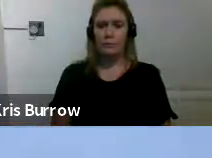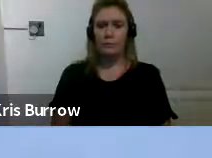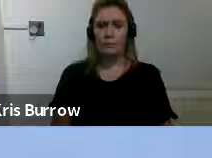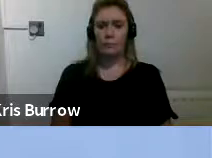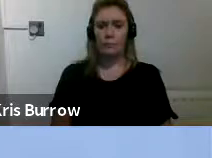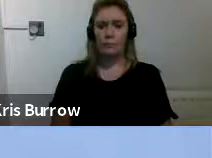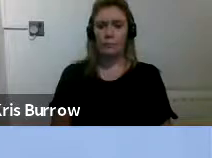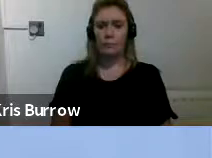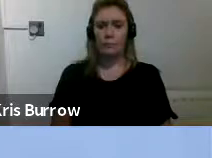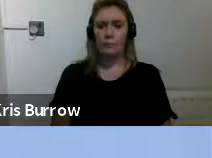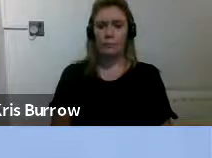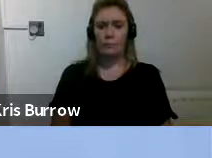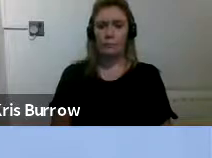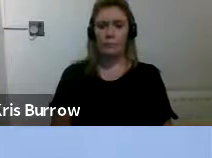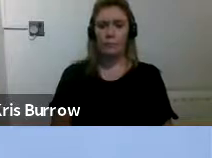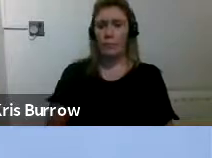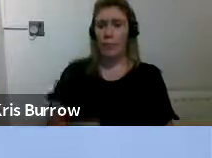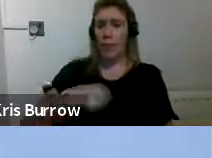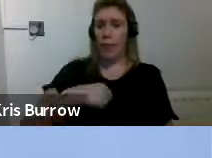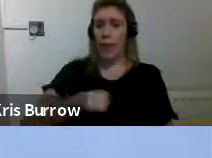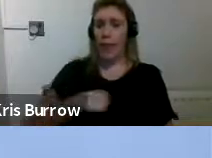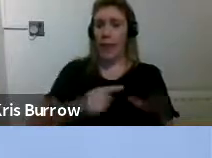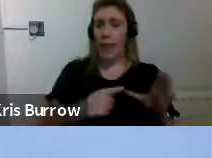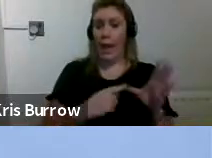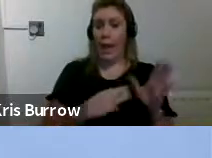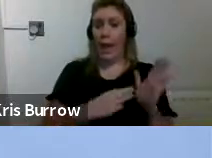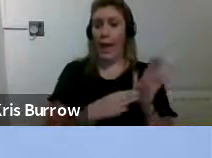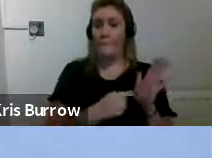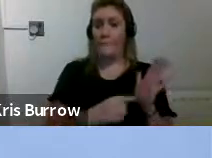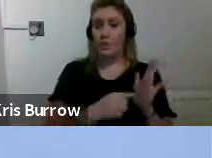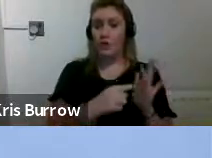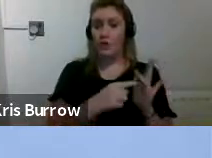Toni. This is me.